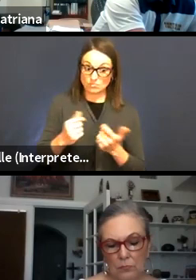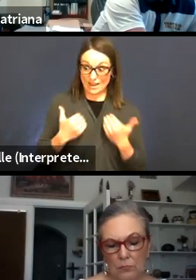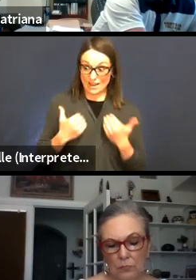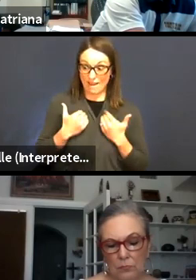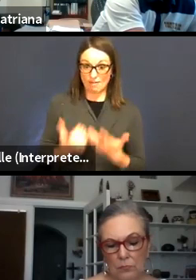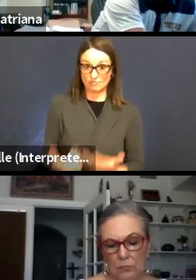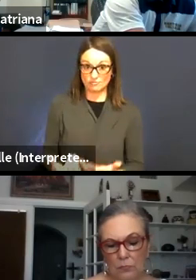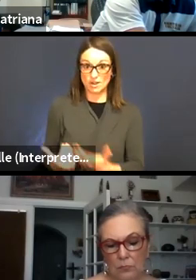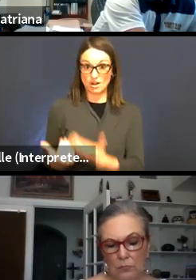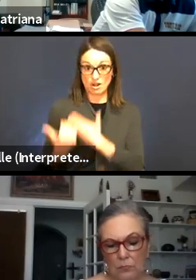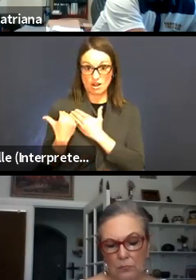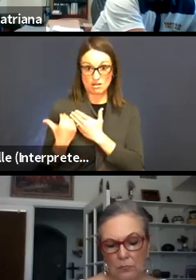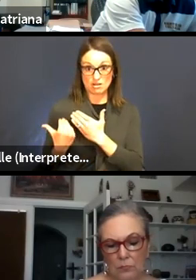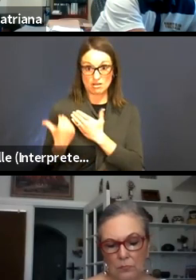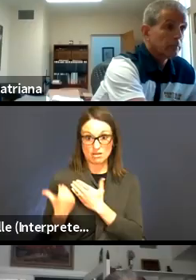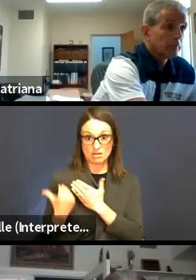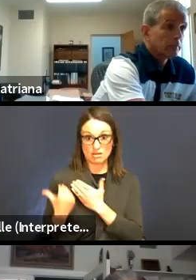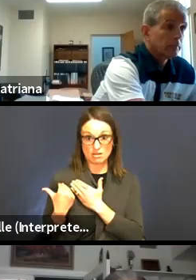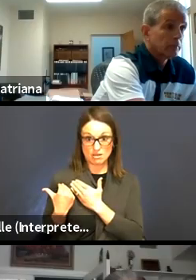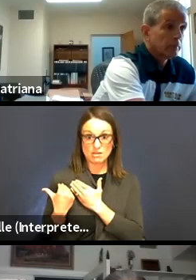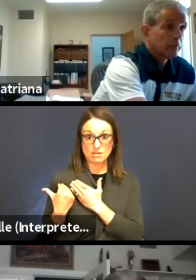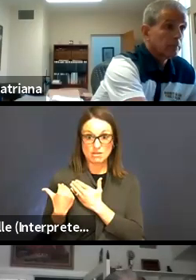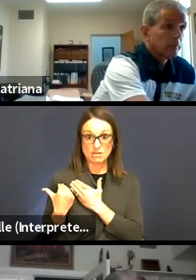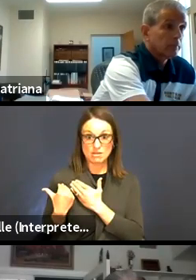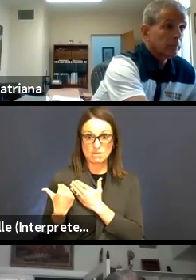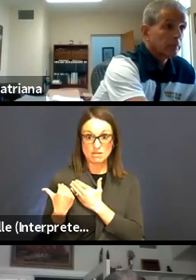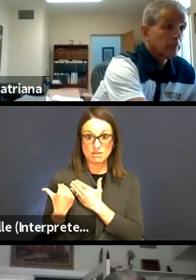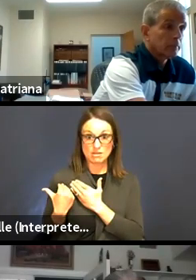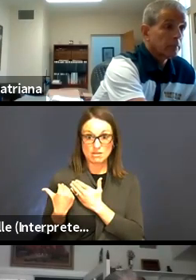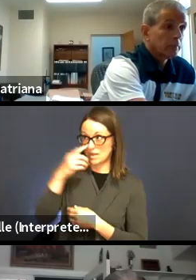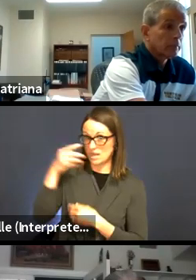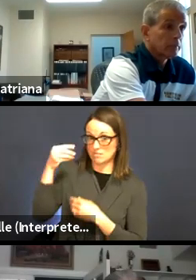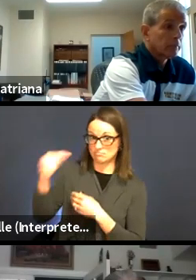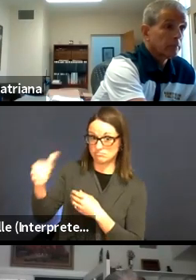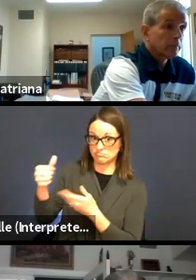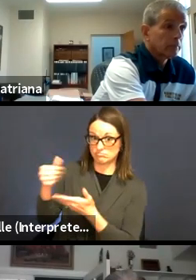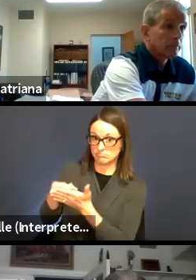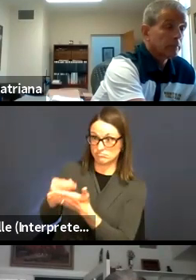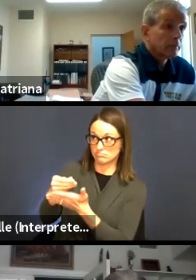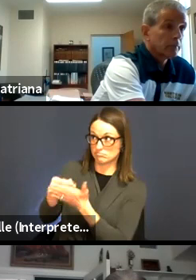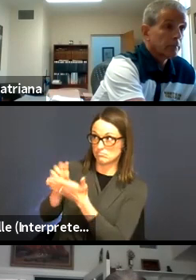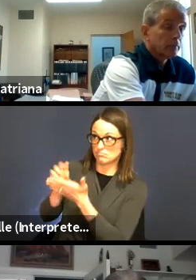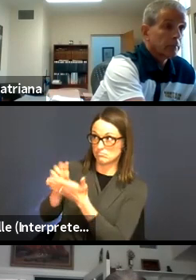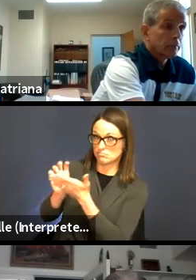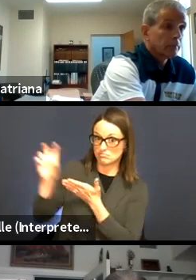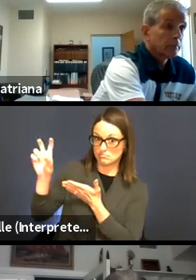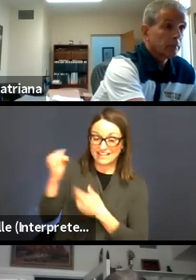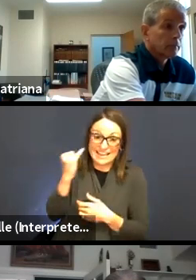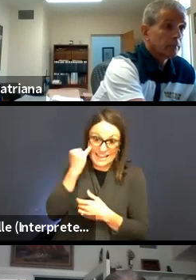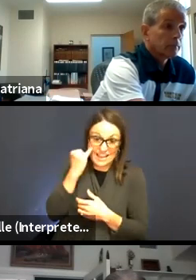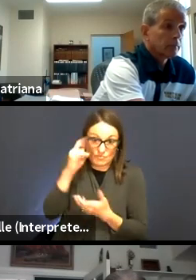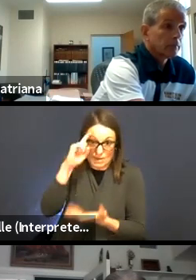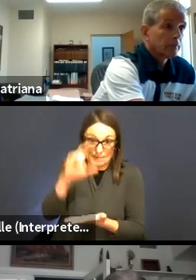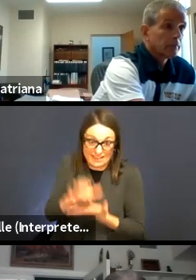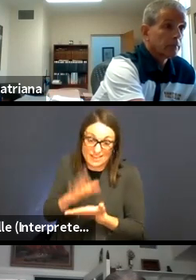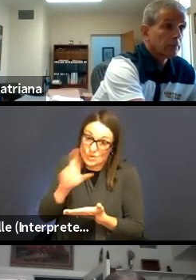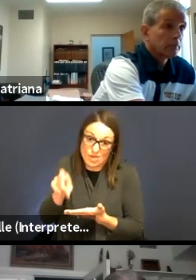be making some investments there if we truly believe that that's going to be a modality that we're going to have to rely on to a greater